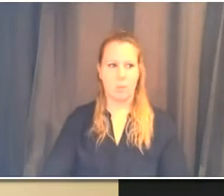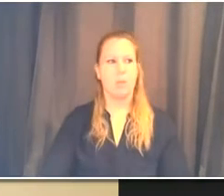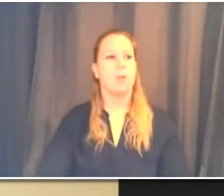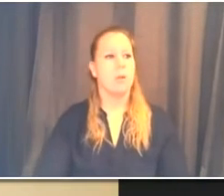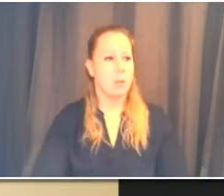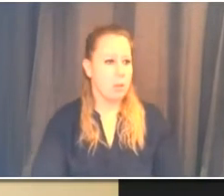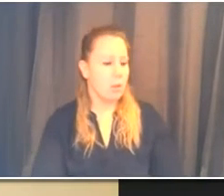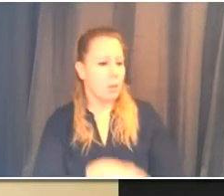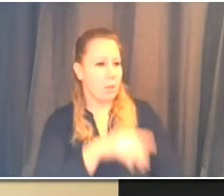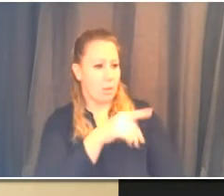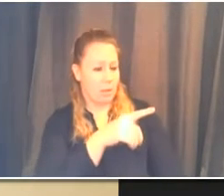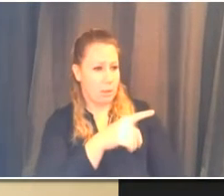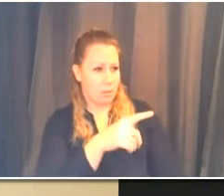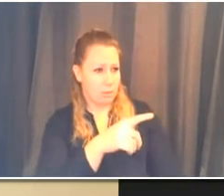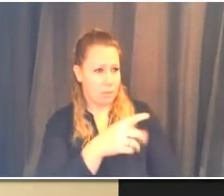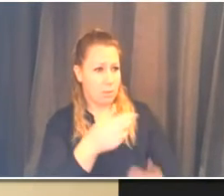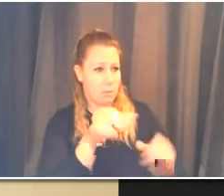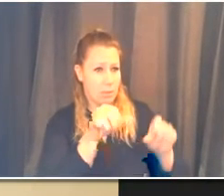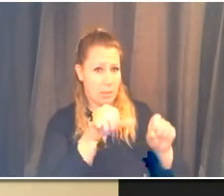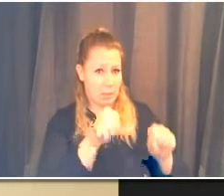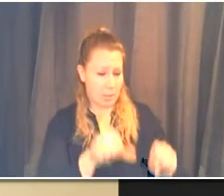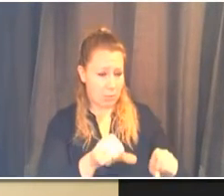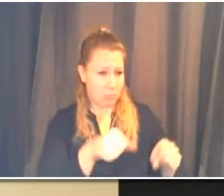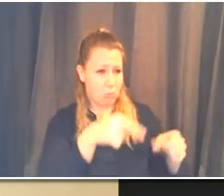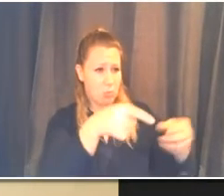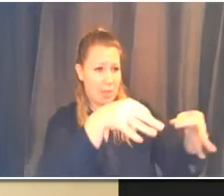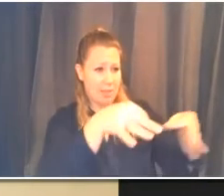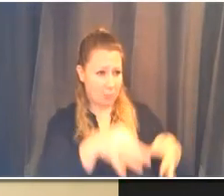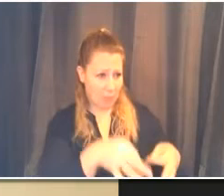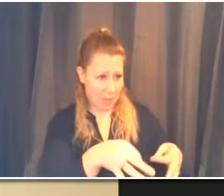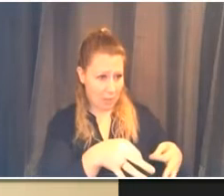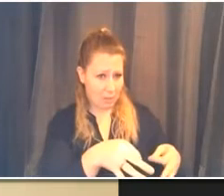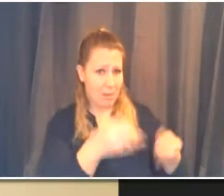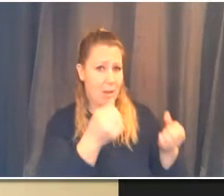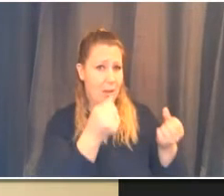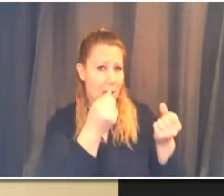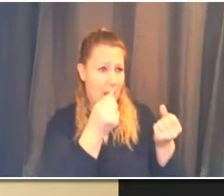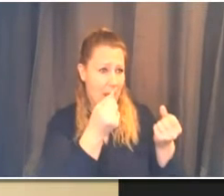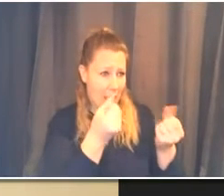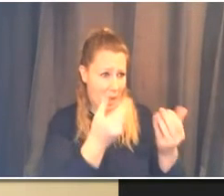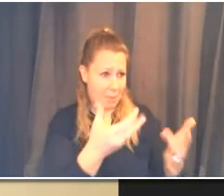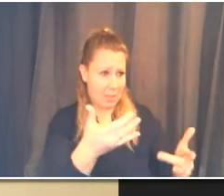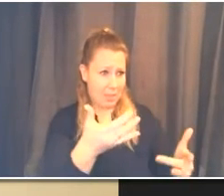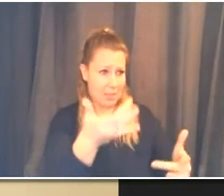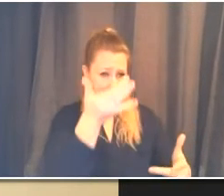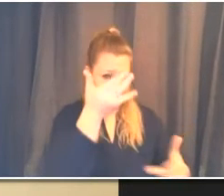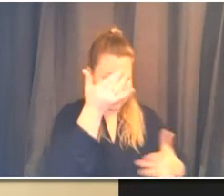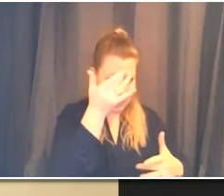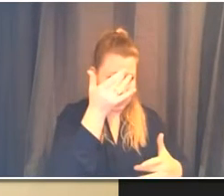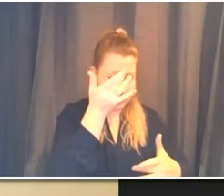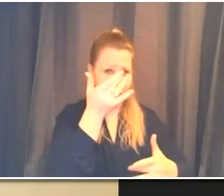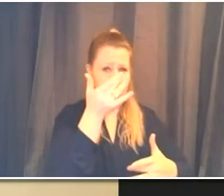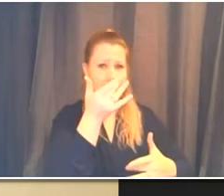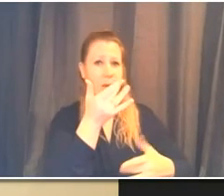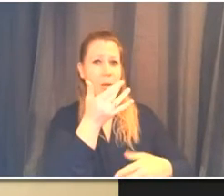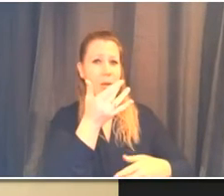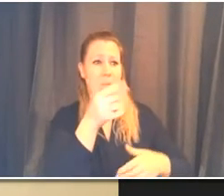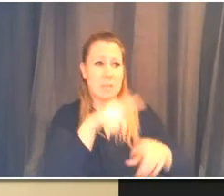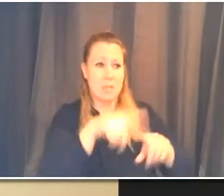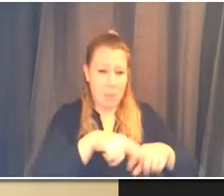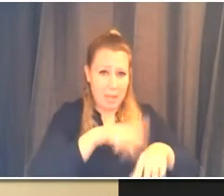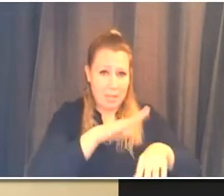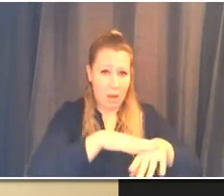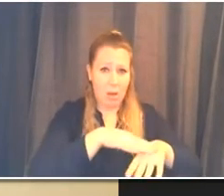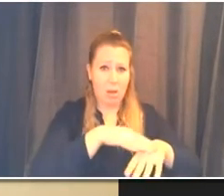my other question is uh what is the relationship with cbos on the ground who possibly can